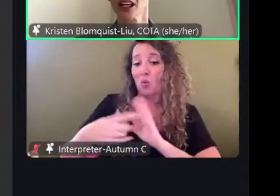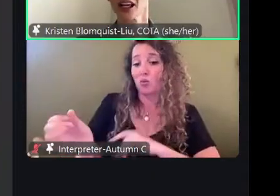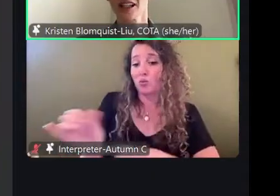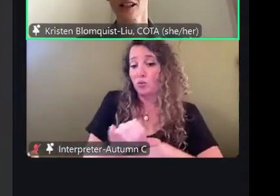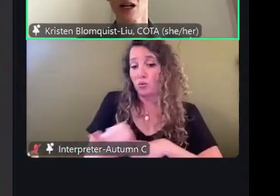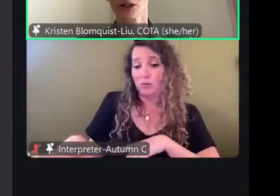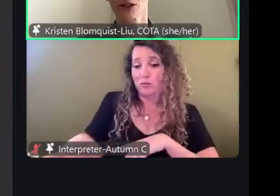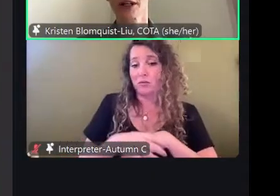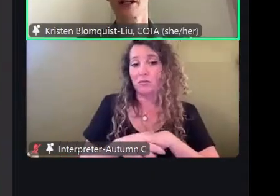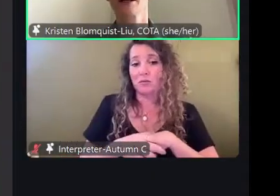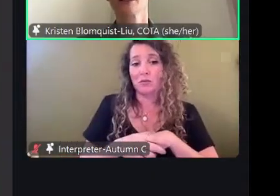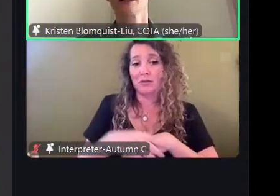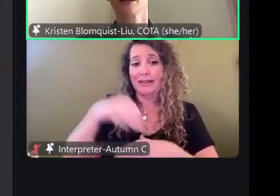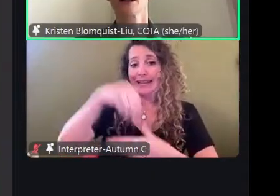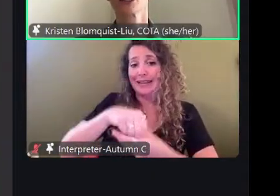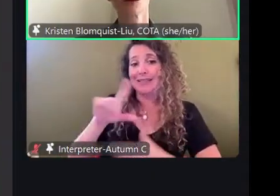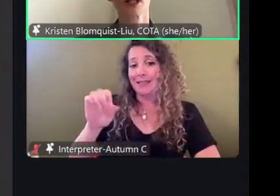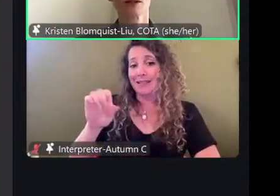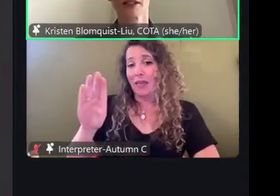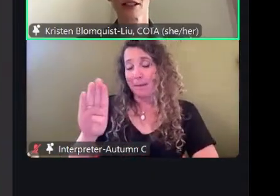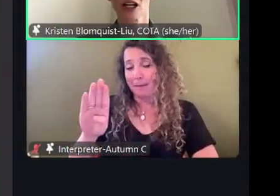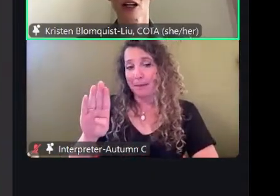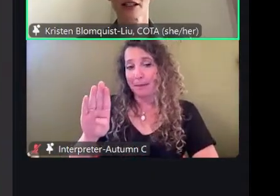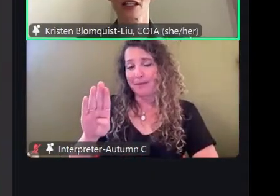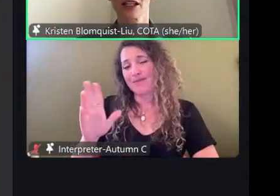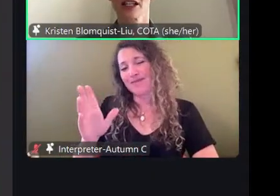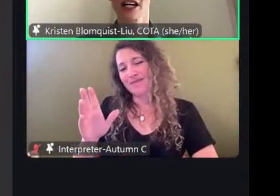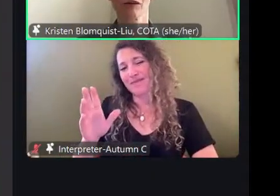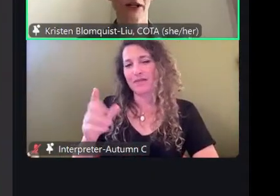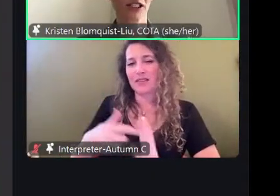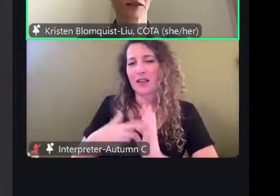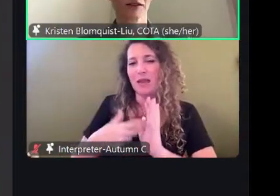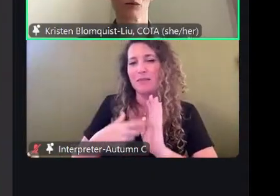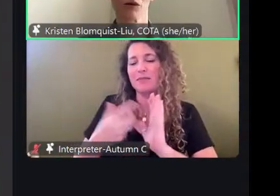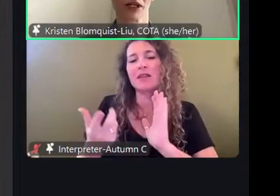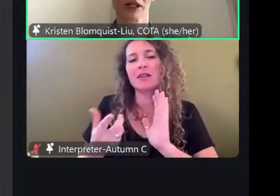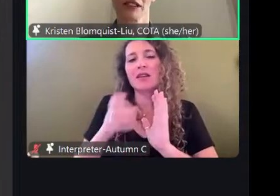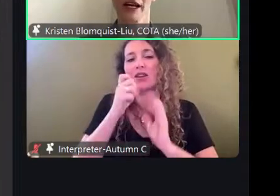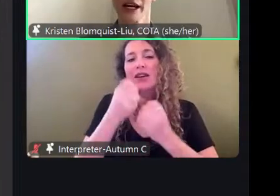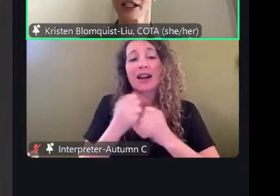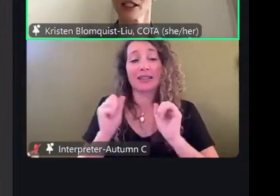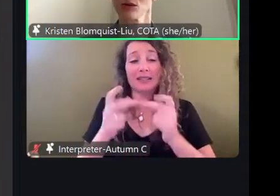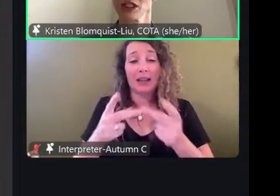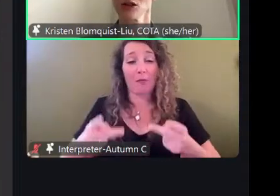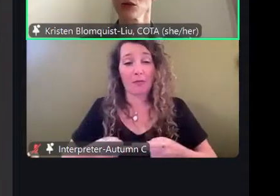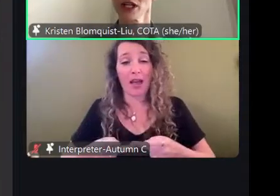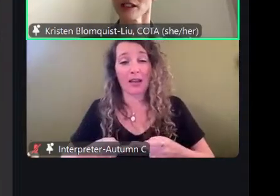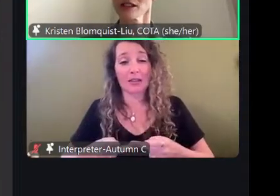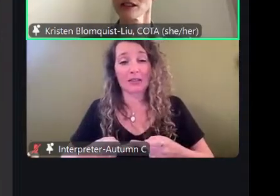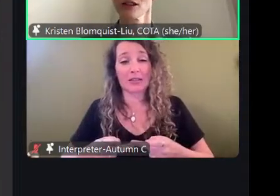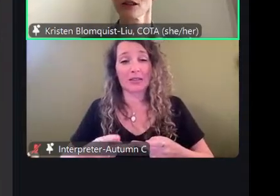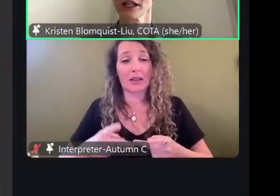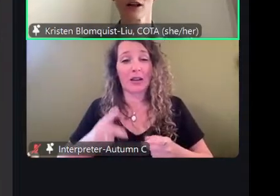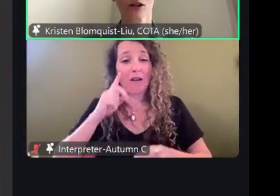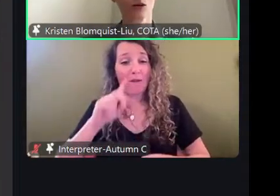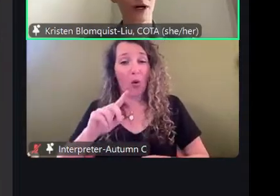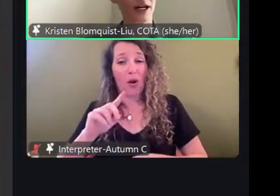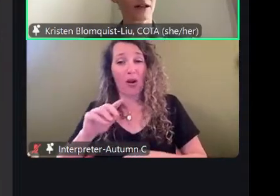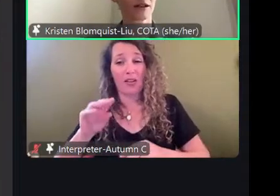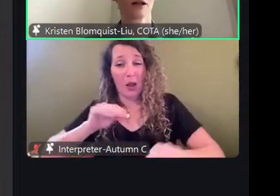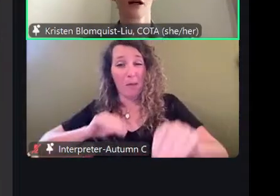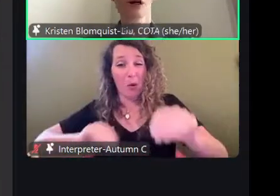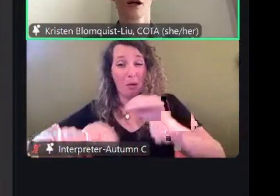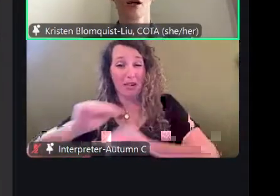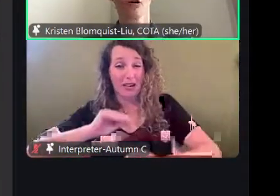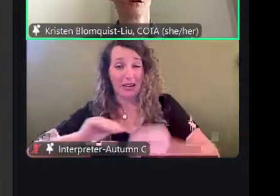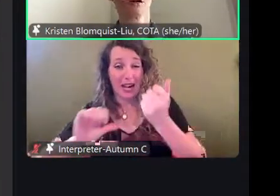was in the laboratory, sometimes there's not really a safe place for a mobility aid to be placed, like out of the